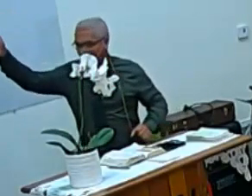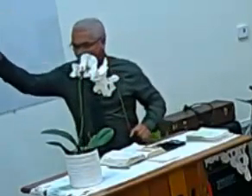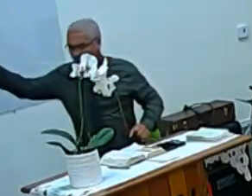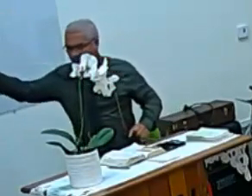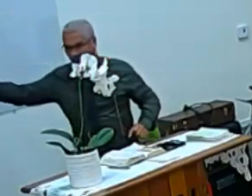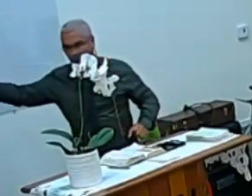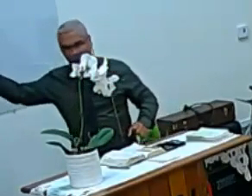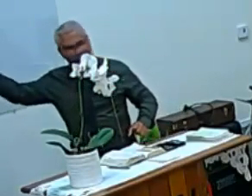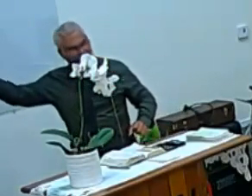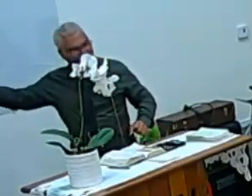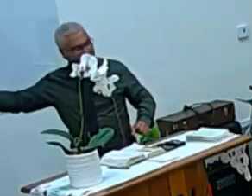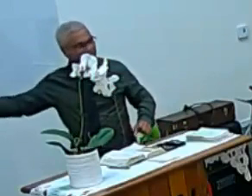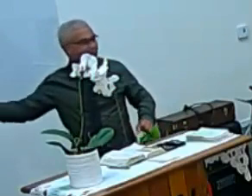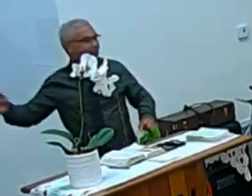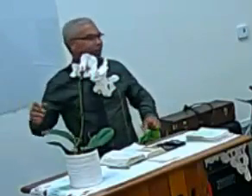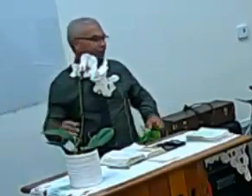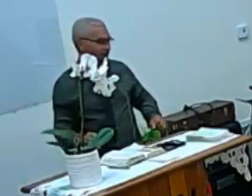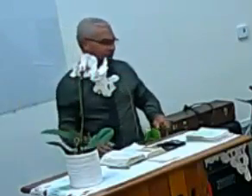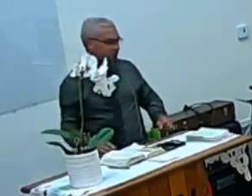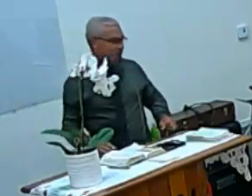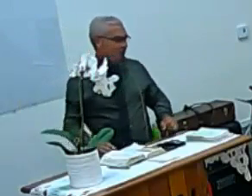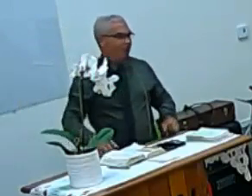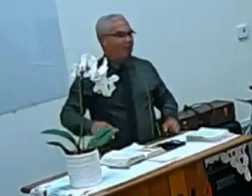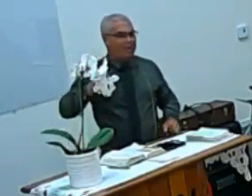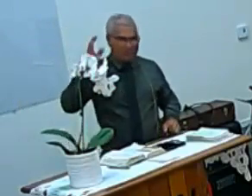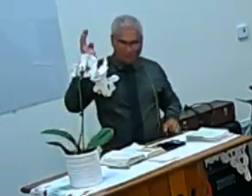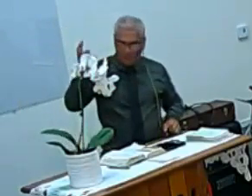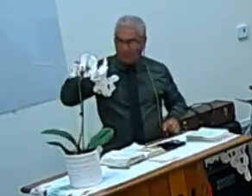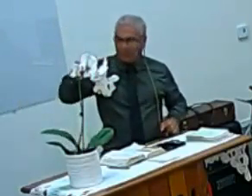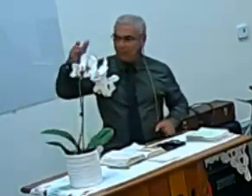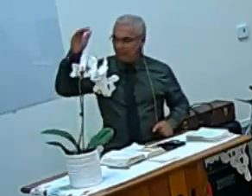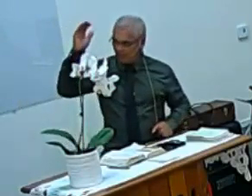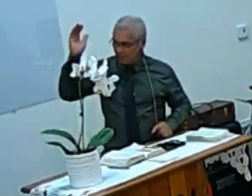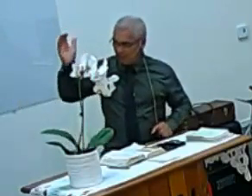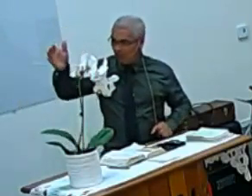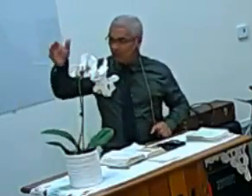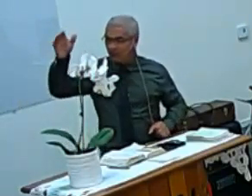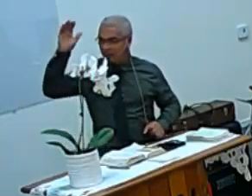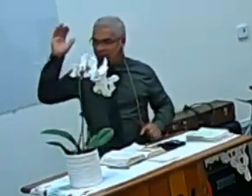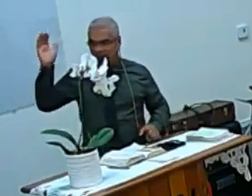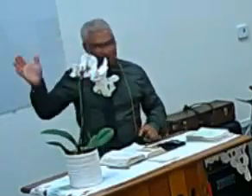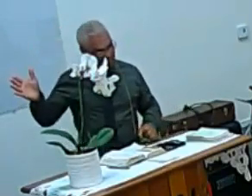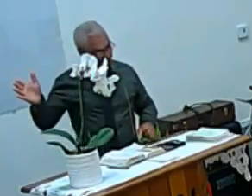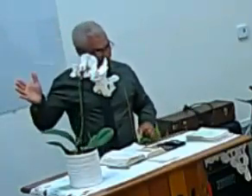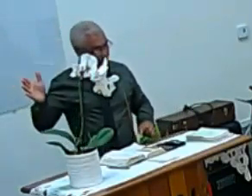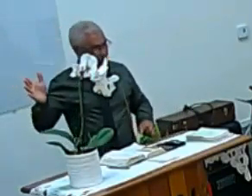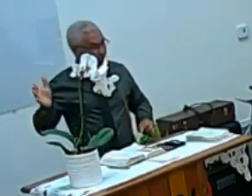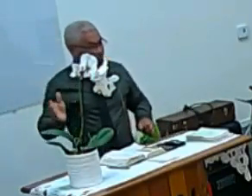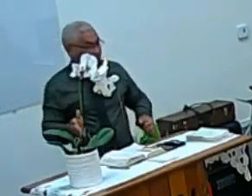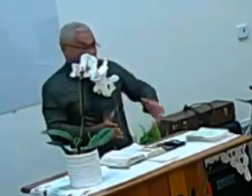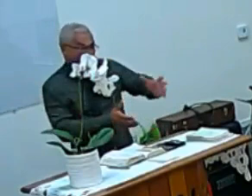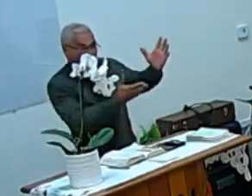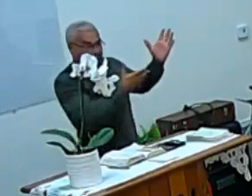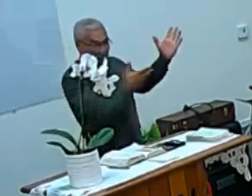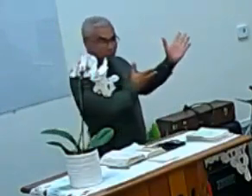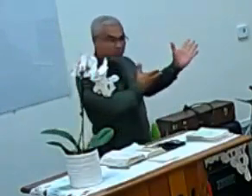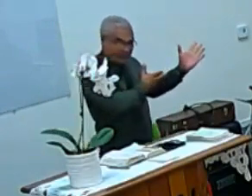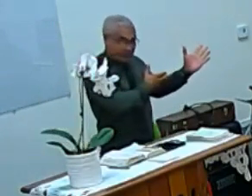The judgment upon man. The judgment upon flesh. The first, the second, and the